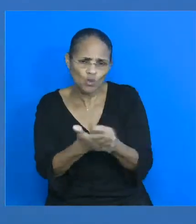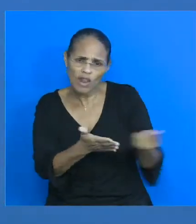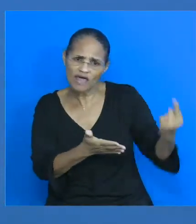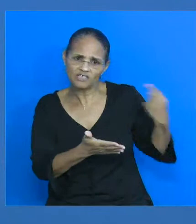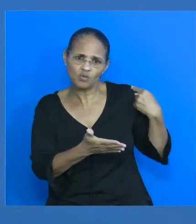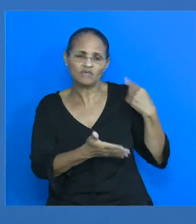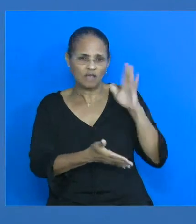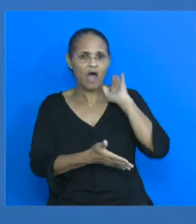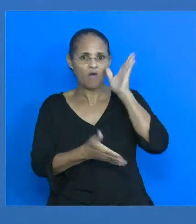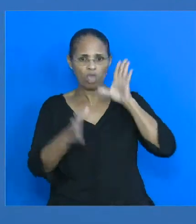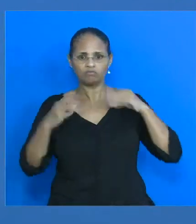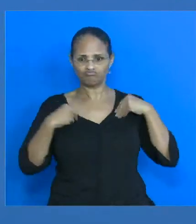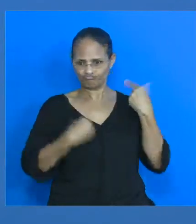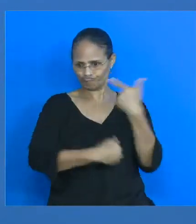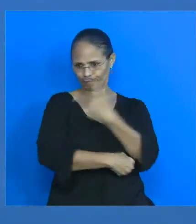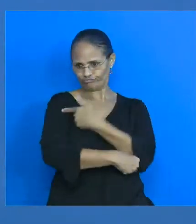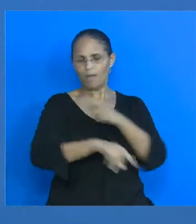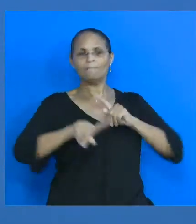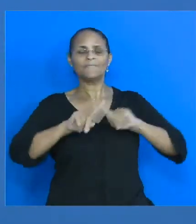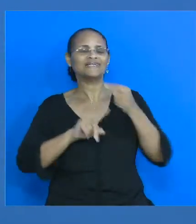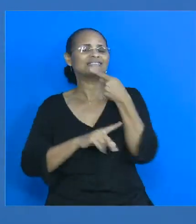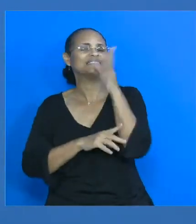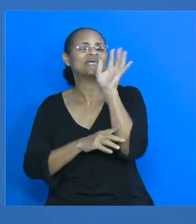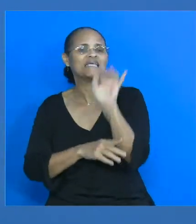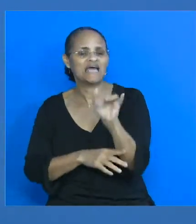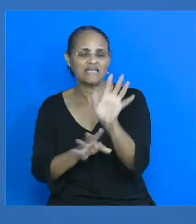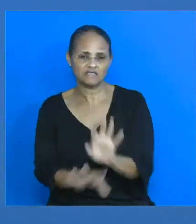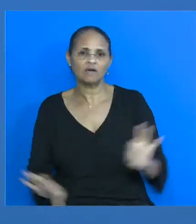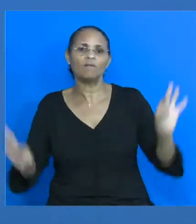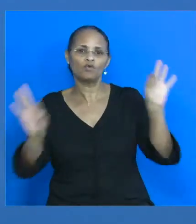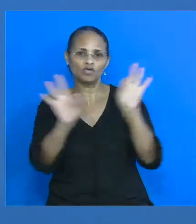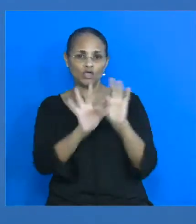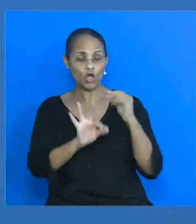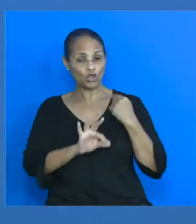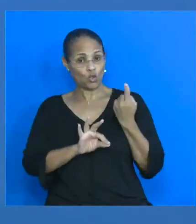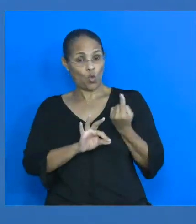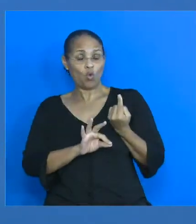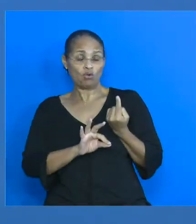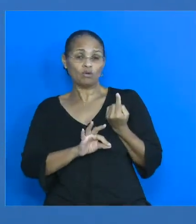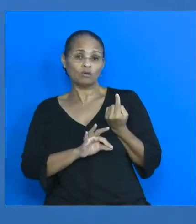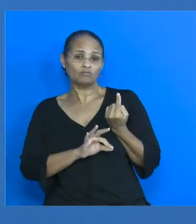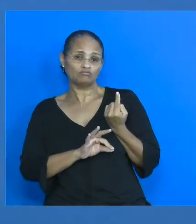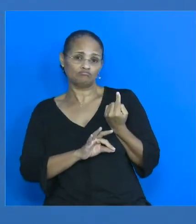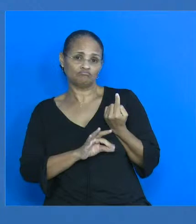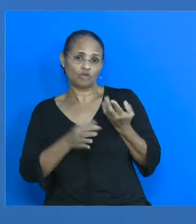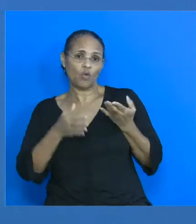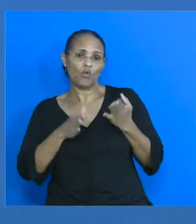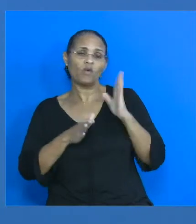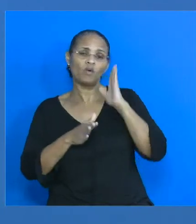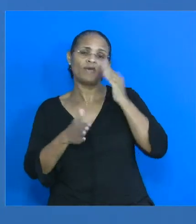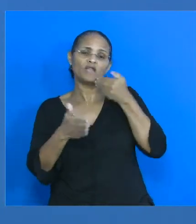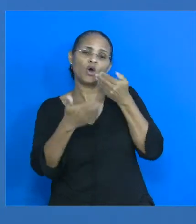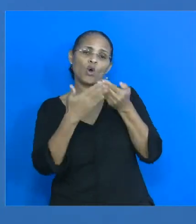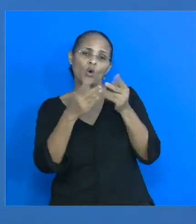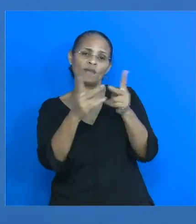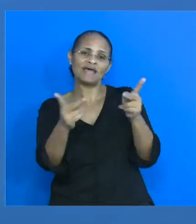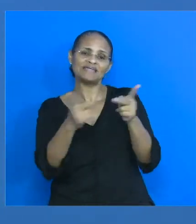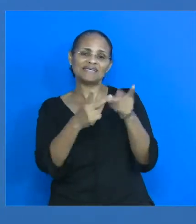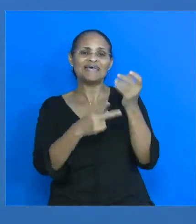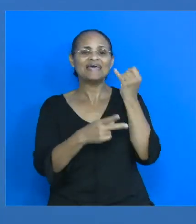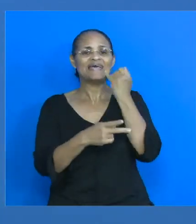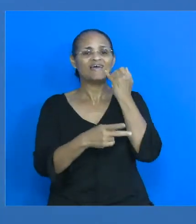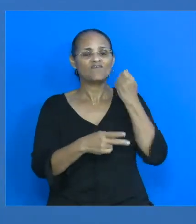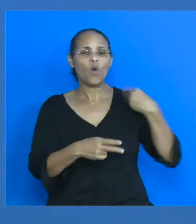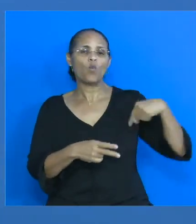Thank you, Premier. No problem. But in saying that, it's important, and the only way that we're going to be at a good place is if we